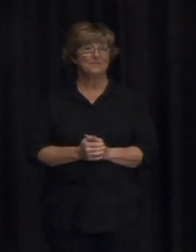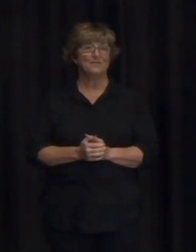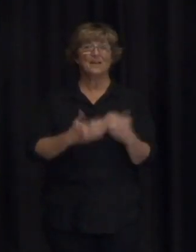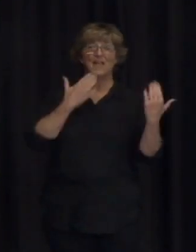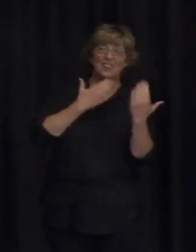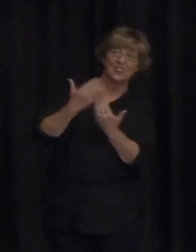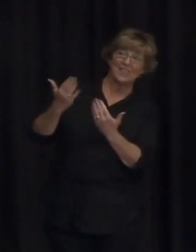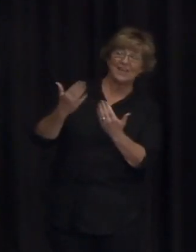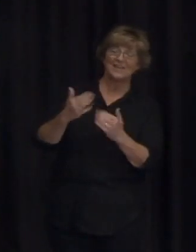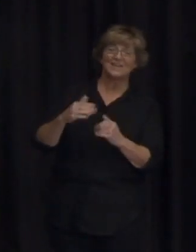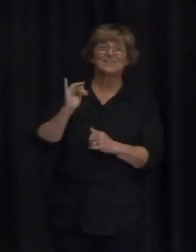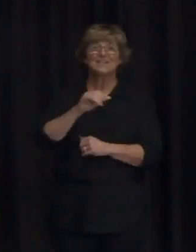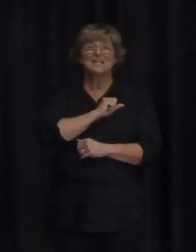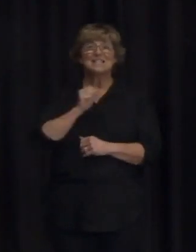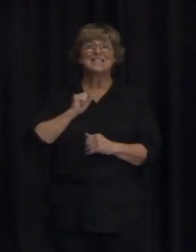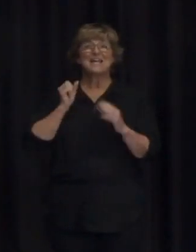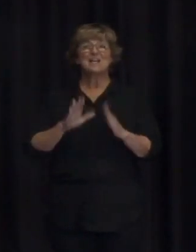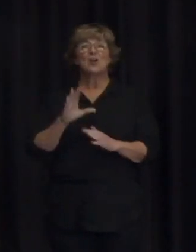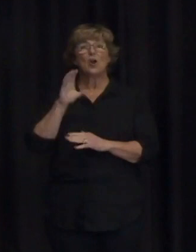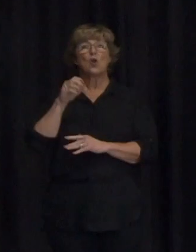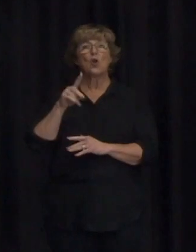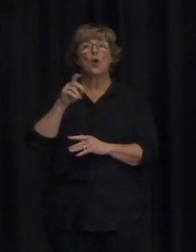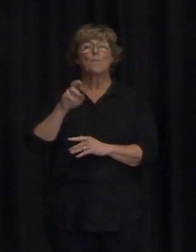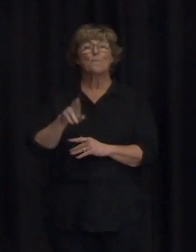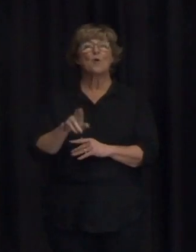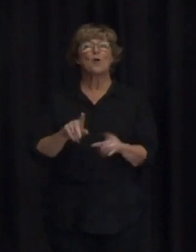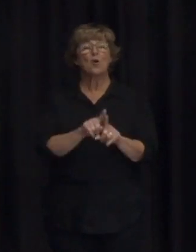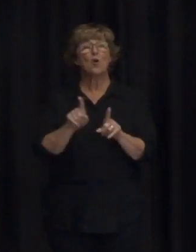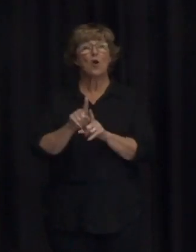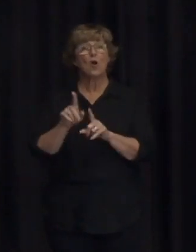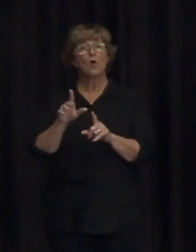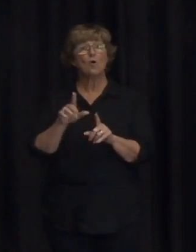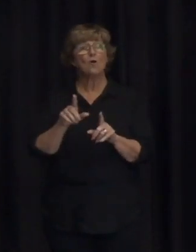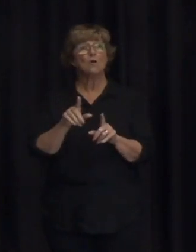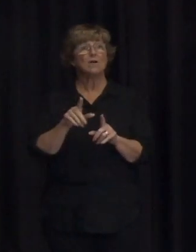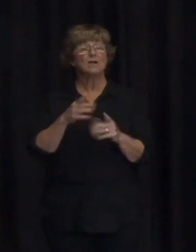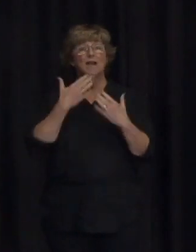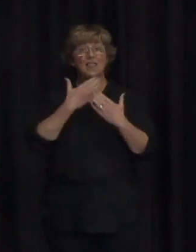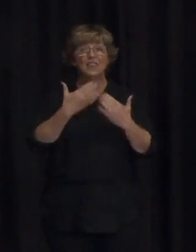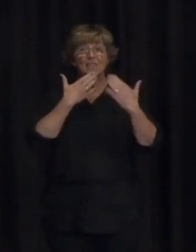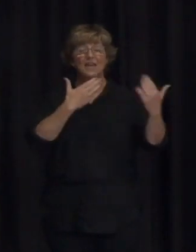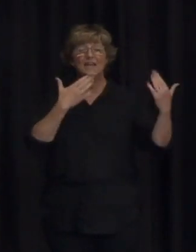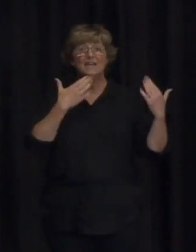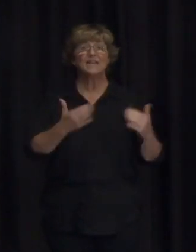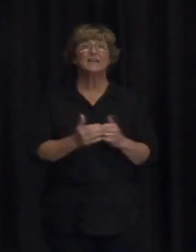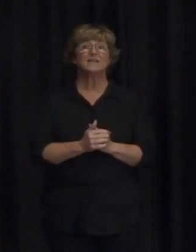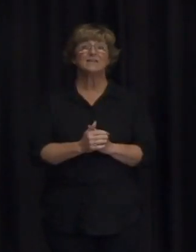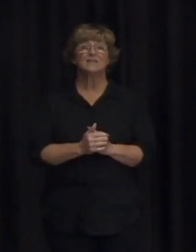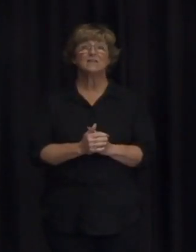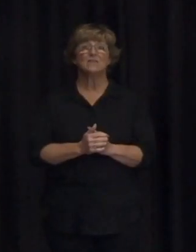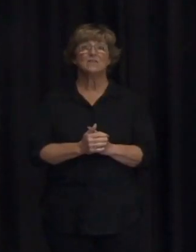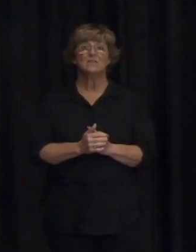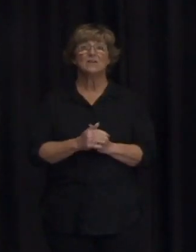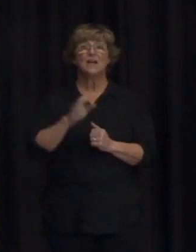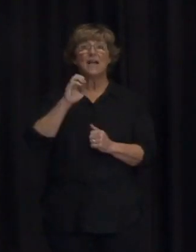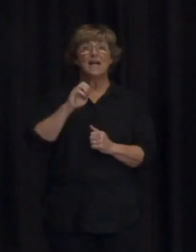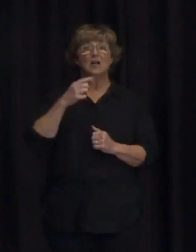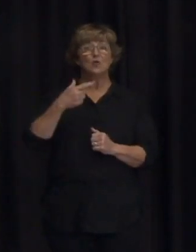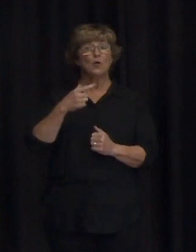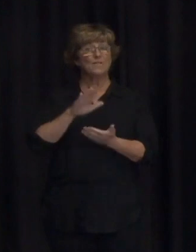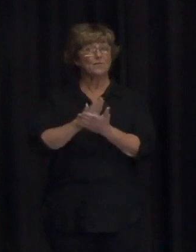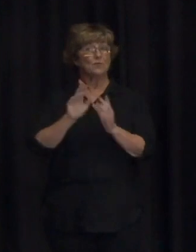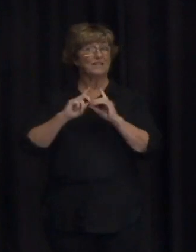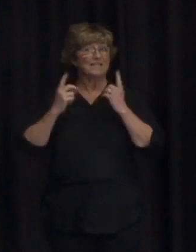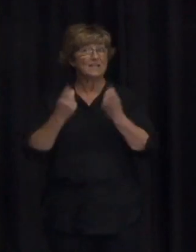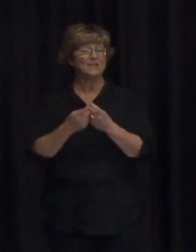Thank you very much, Senator Cooper. And I also want to, first of all, thank the Elk Grove School District,